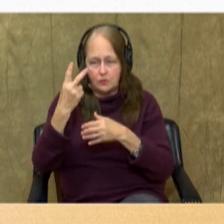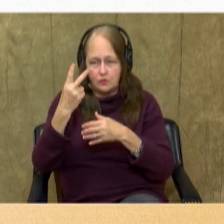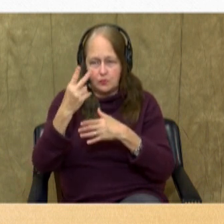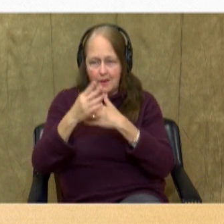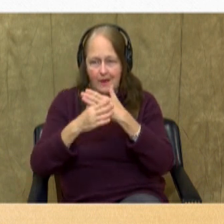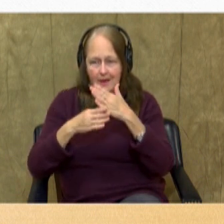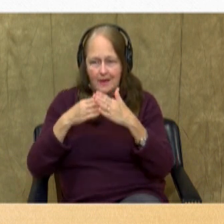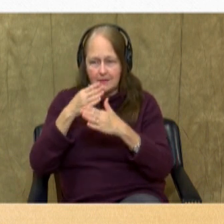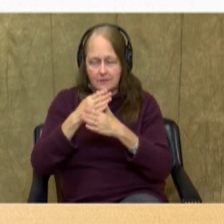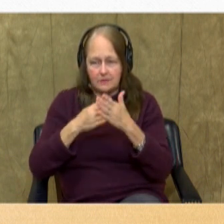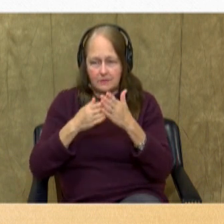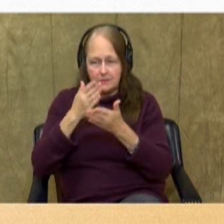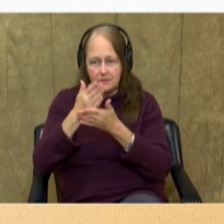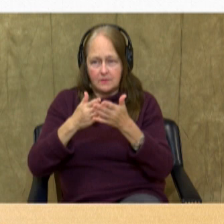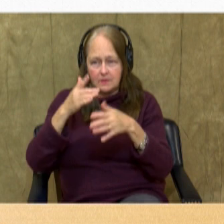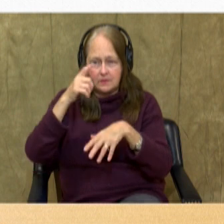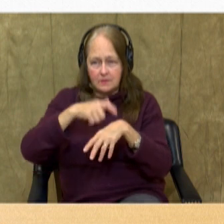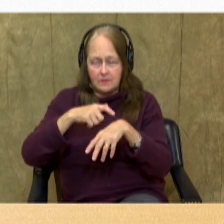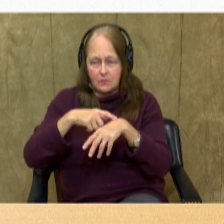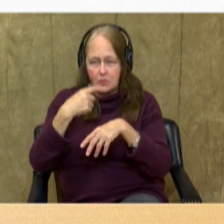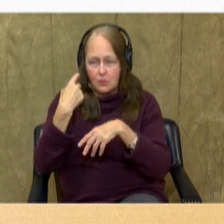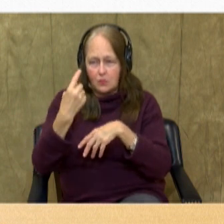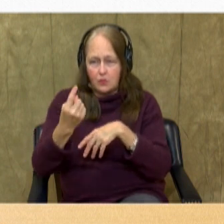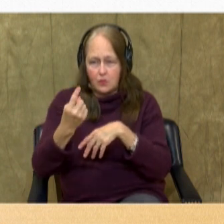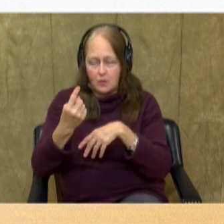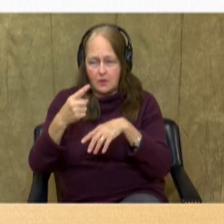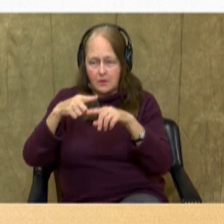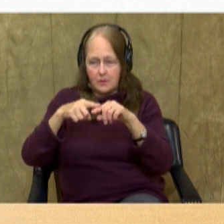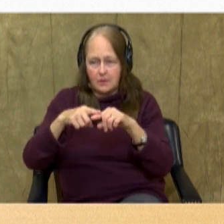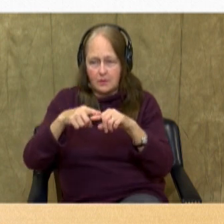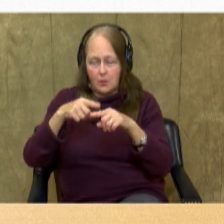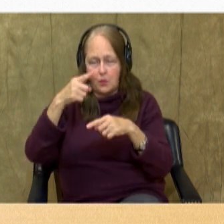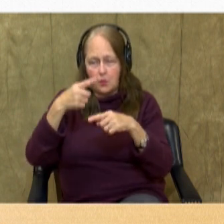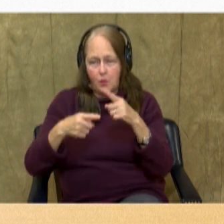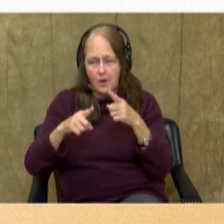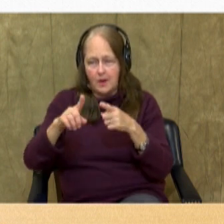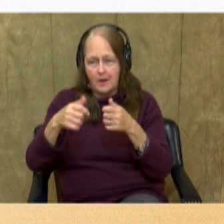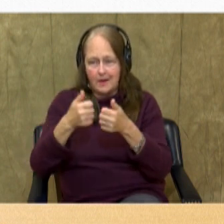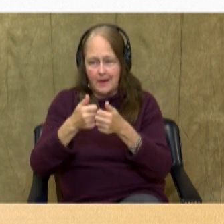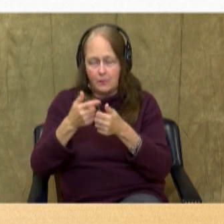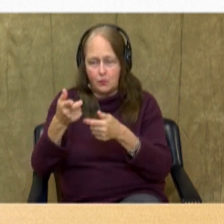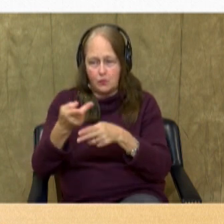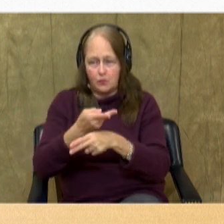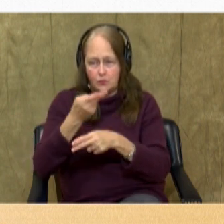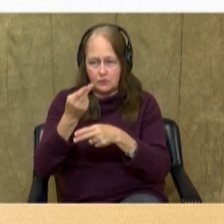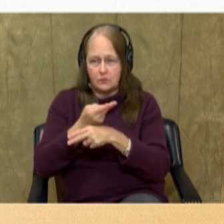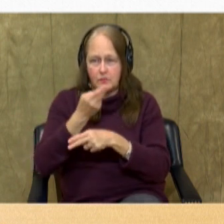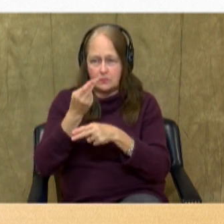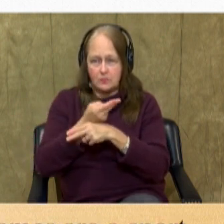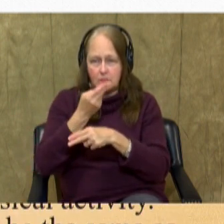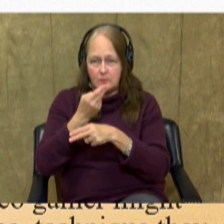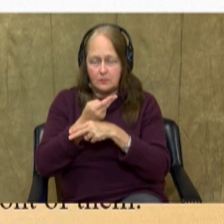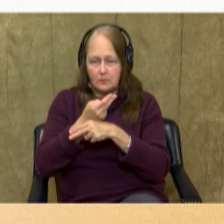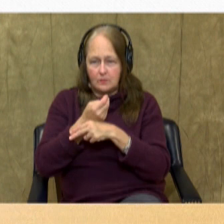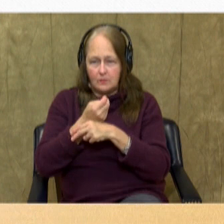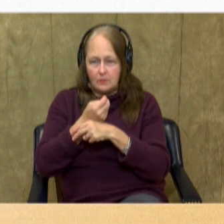hands. Sometimes 1, depending on what game you're using.